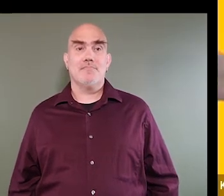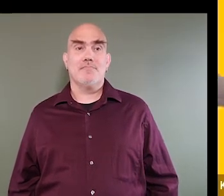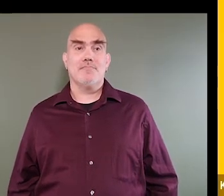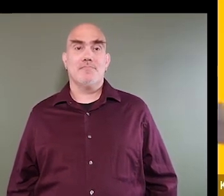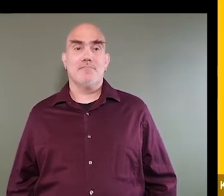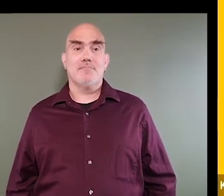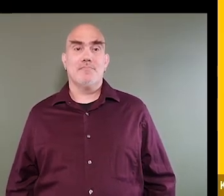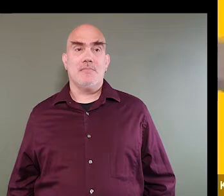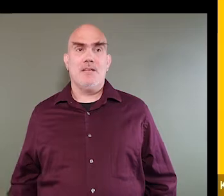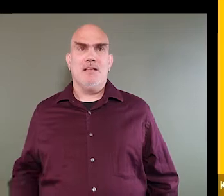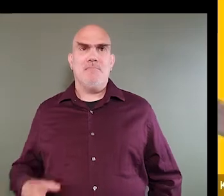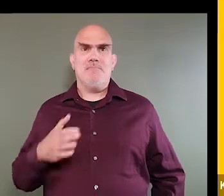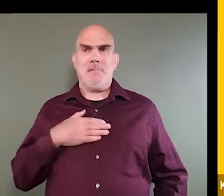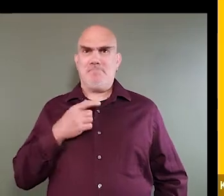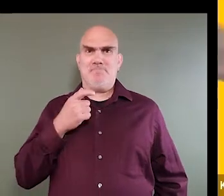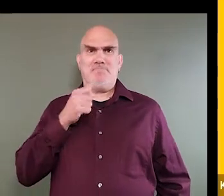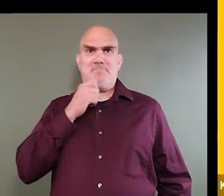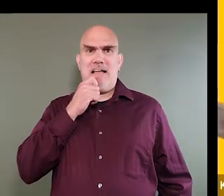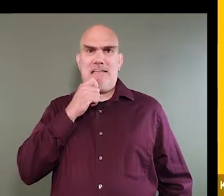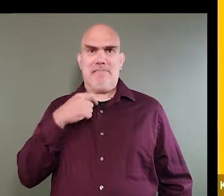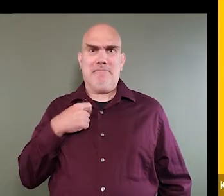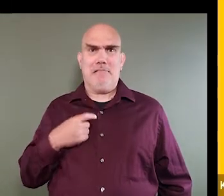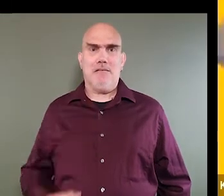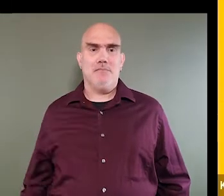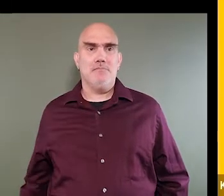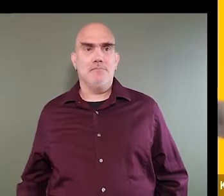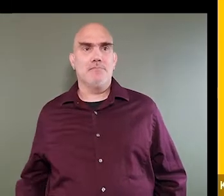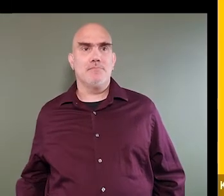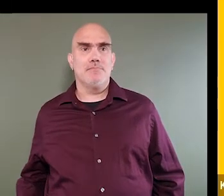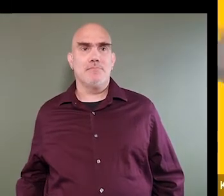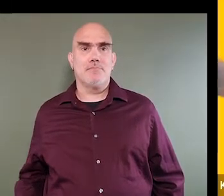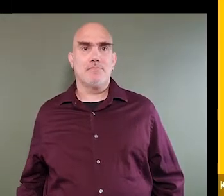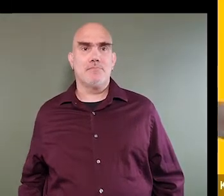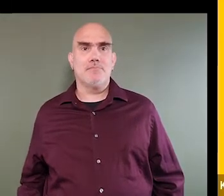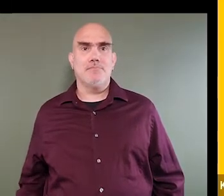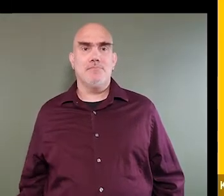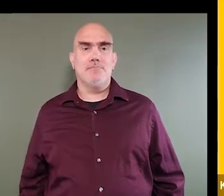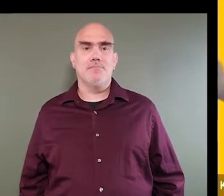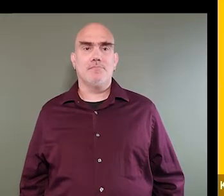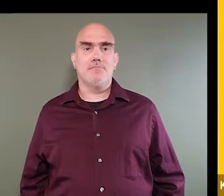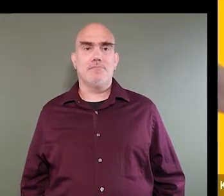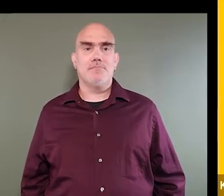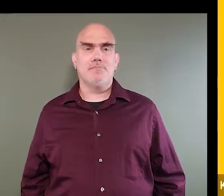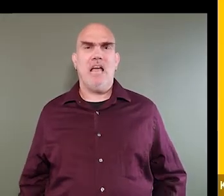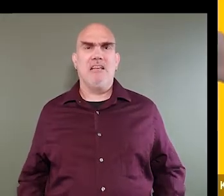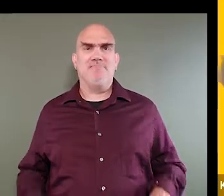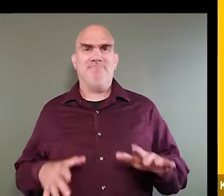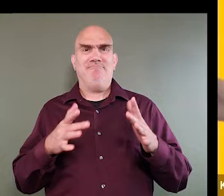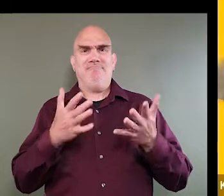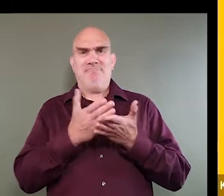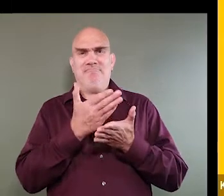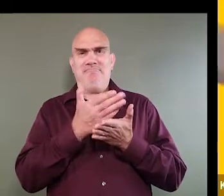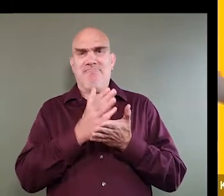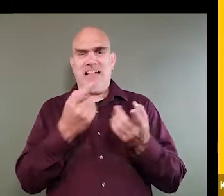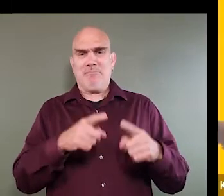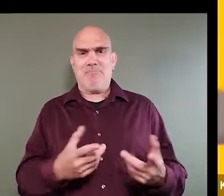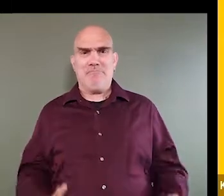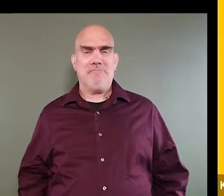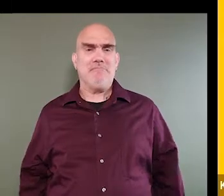One fight. Nice. Oh no! One more. That's casualty. It's okay.